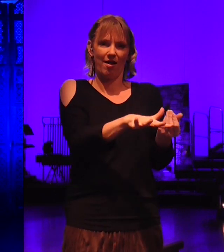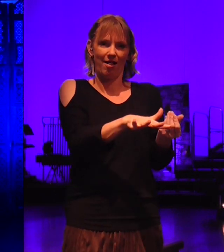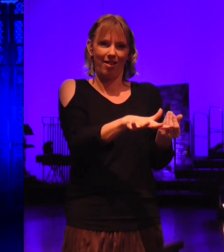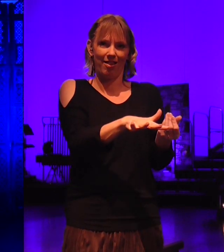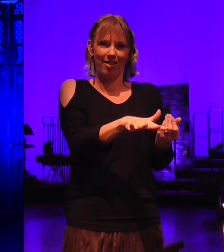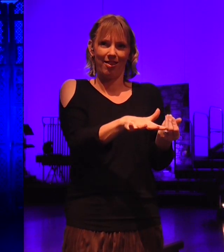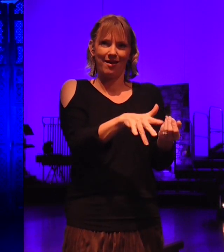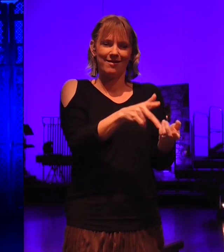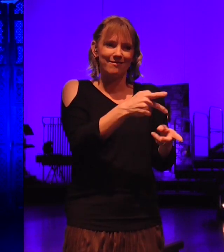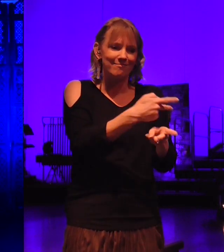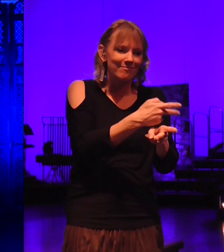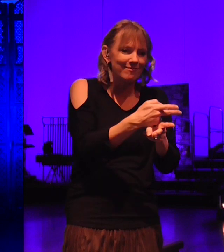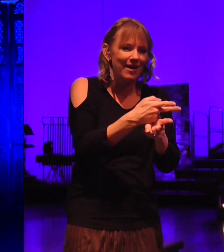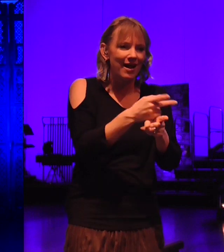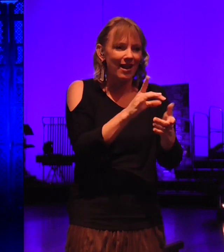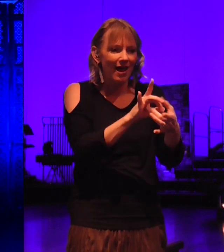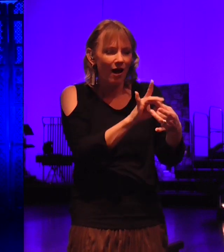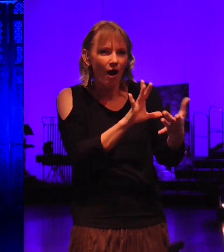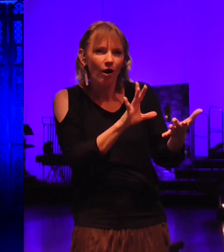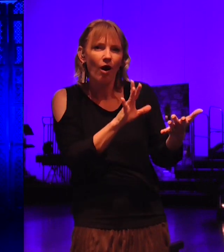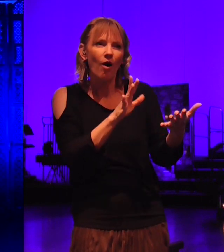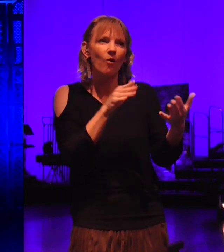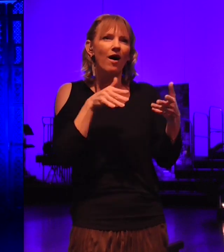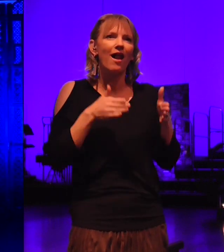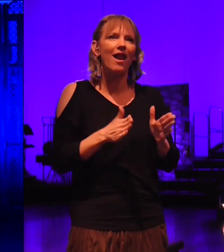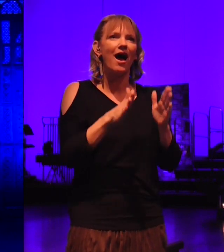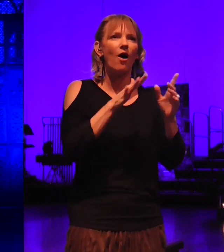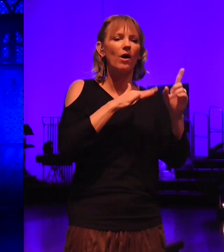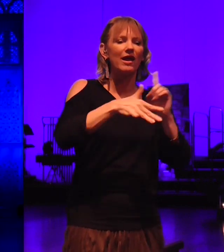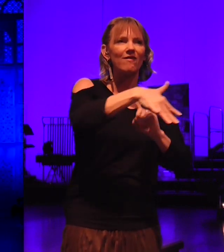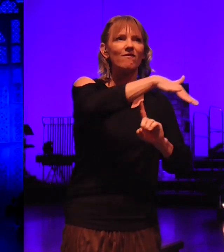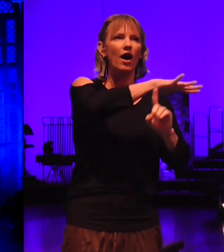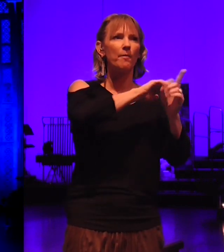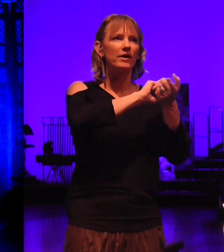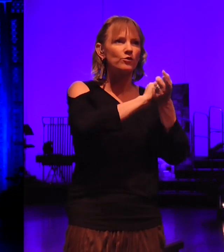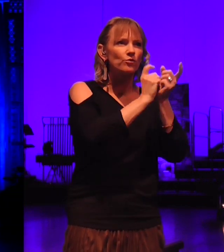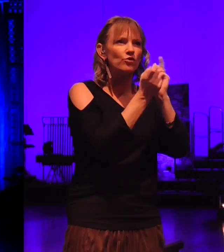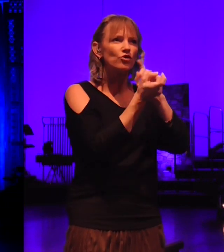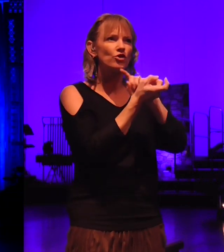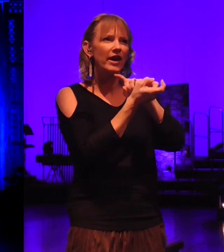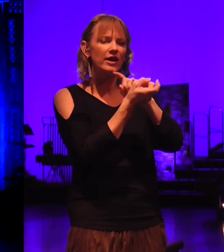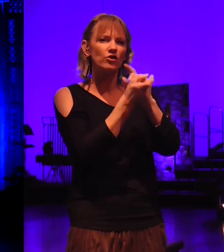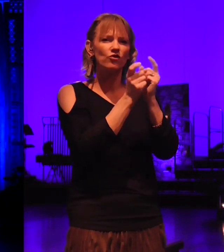go, allowing the environment to change and transform. There is grief and